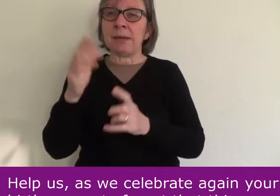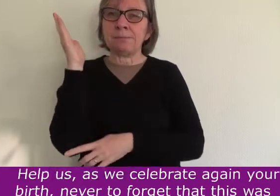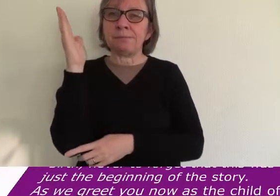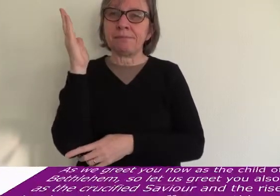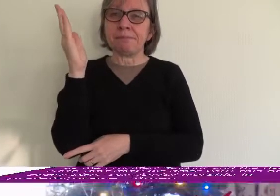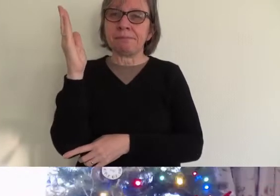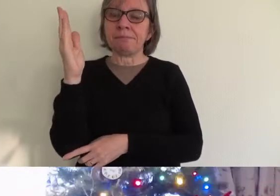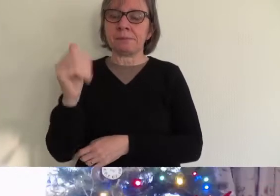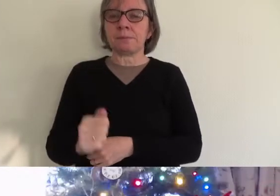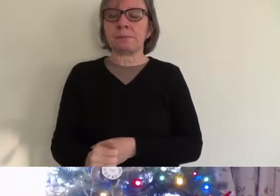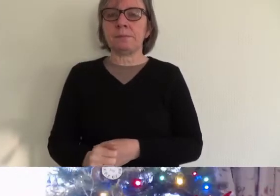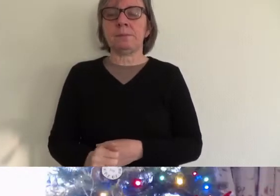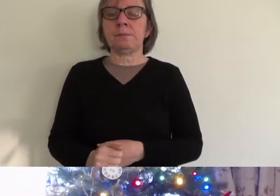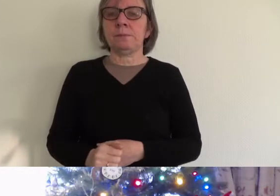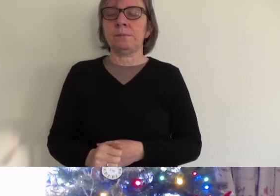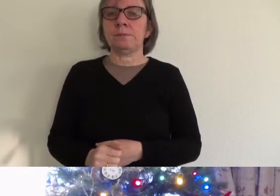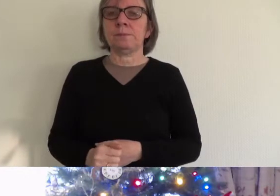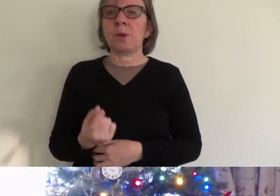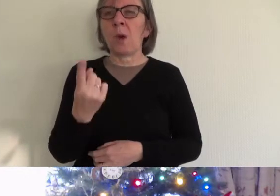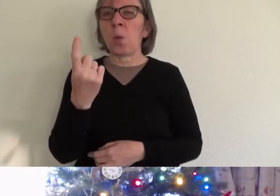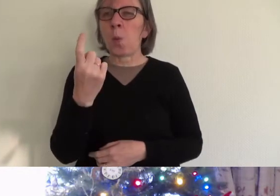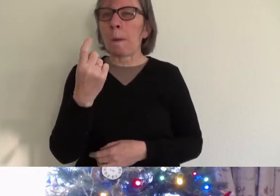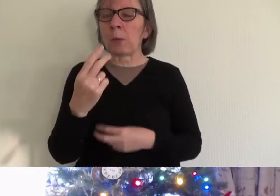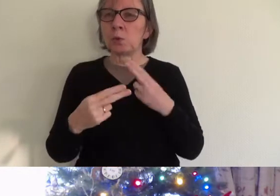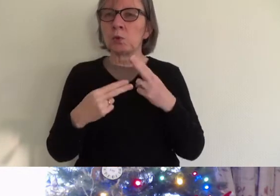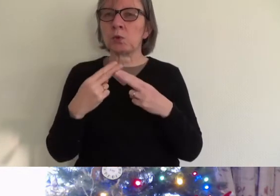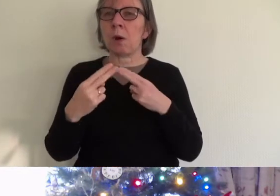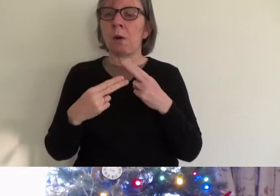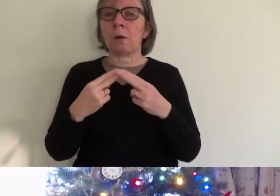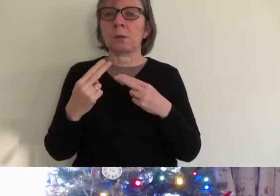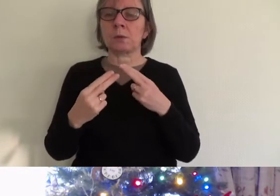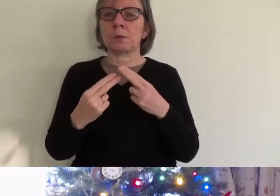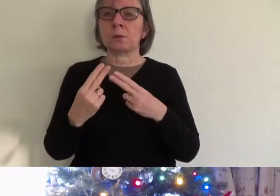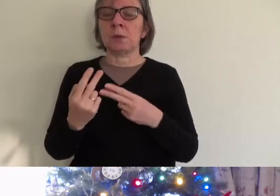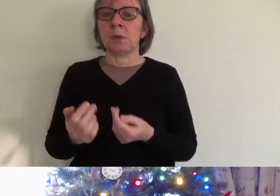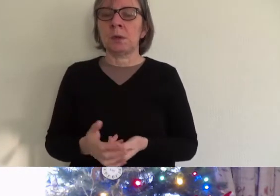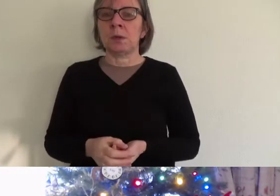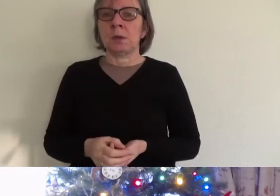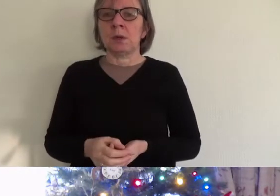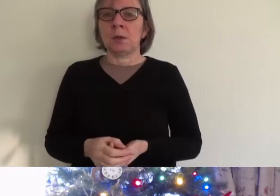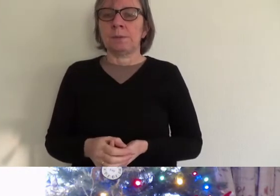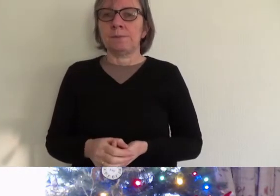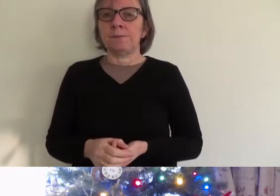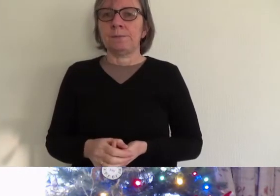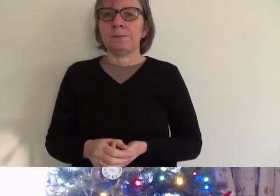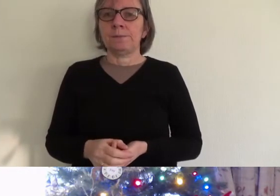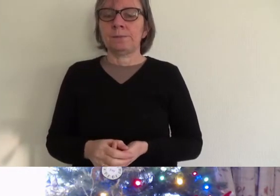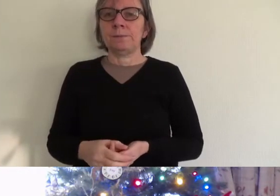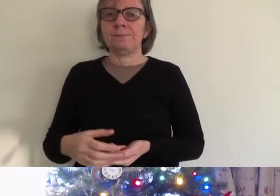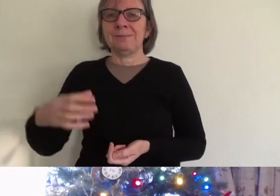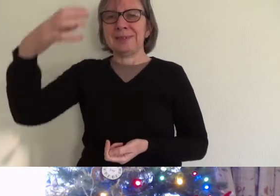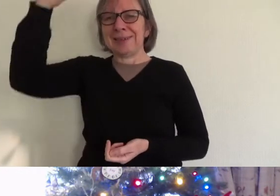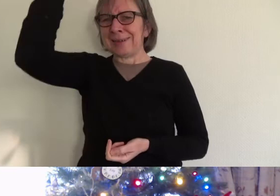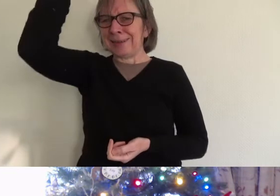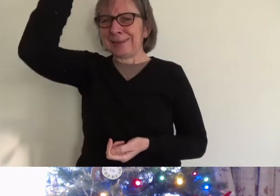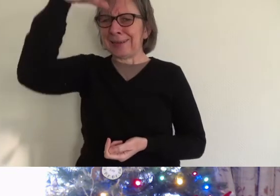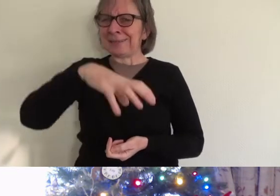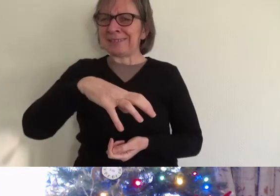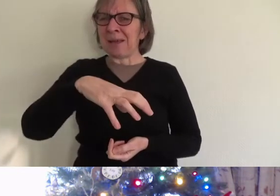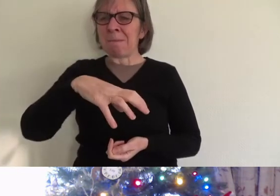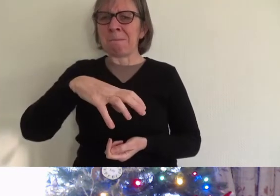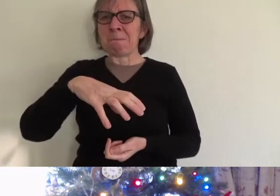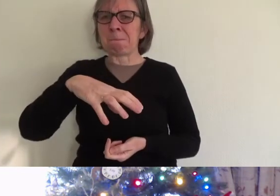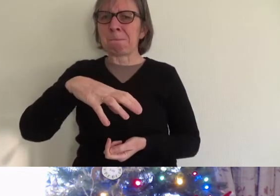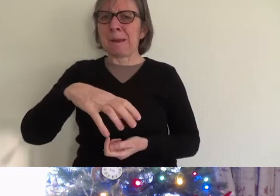Before David comes to speak to us this morning, we're going to sing one more song together. We've just listened to those